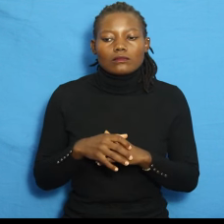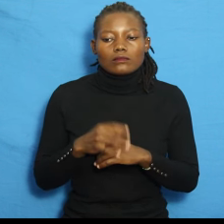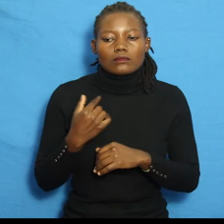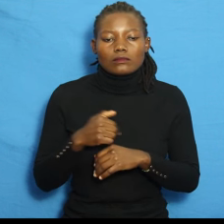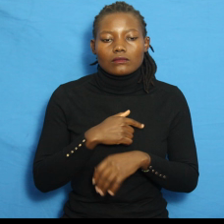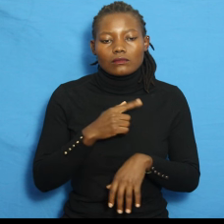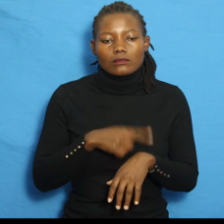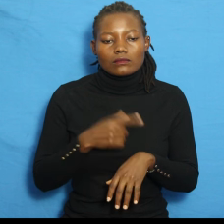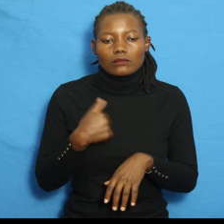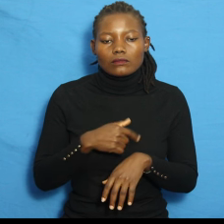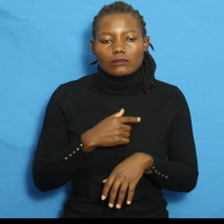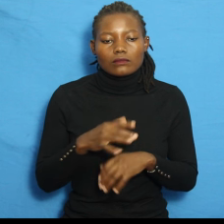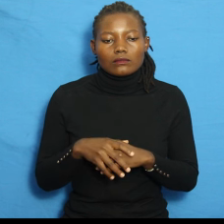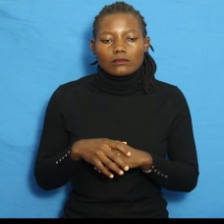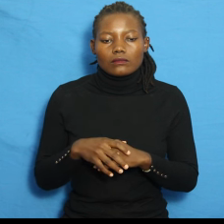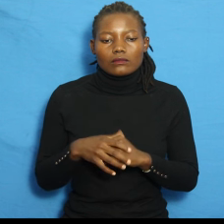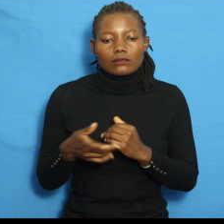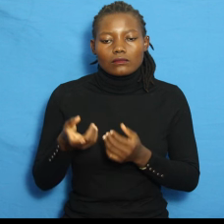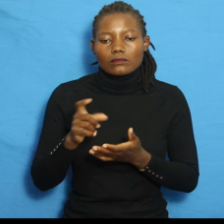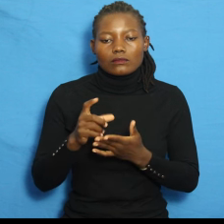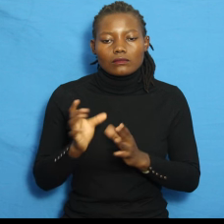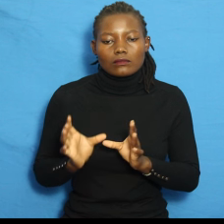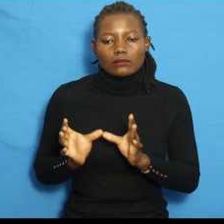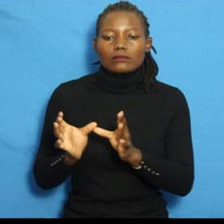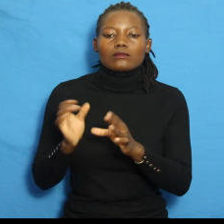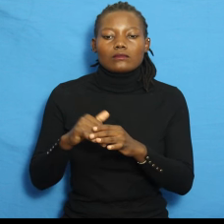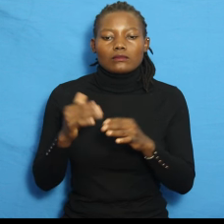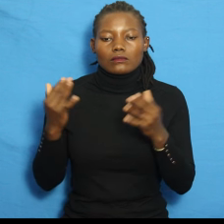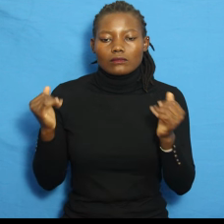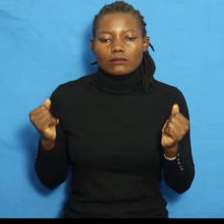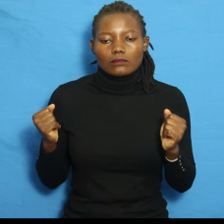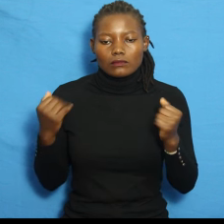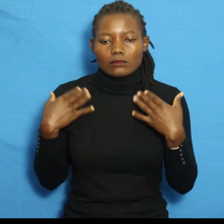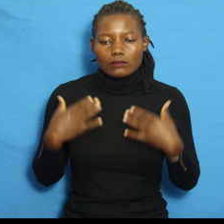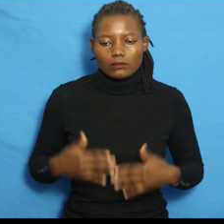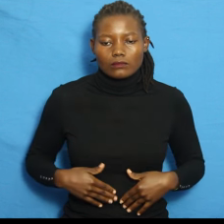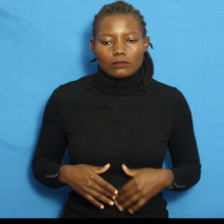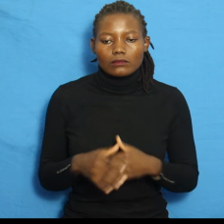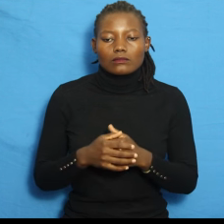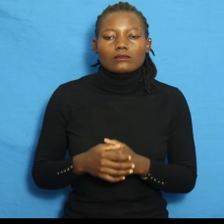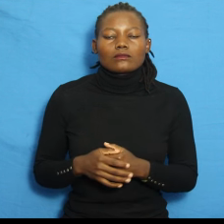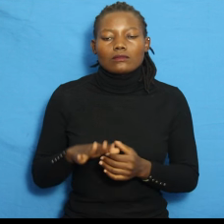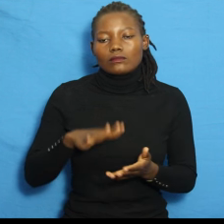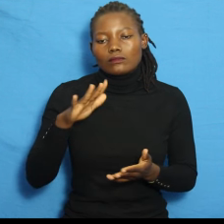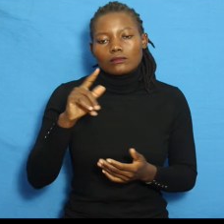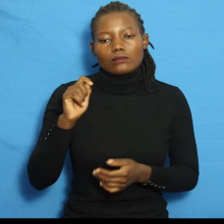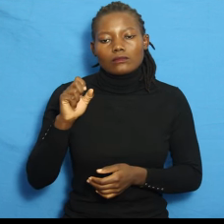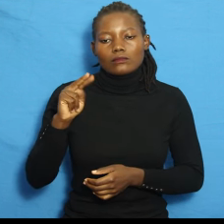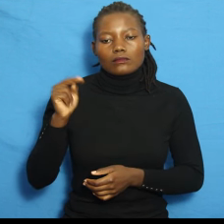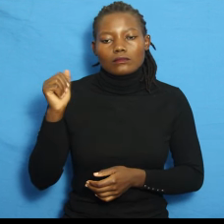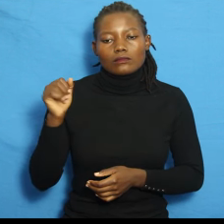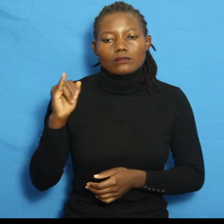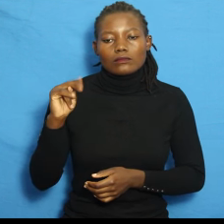when we are putting pressure on the body, especially the back, we have tension, which is a pulling